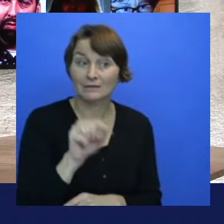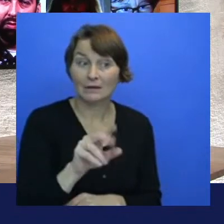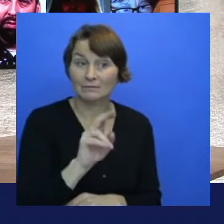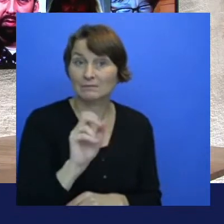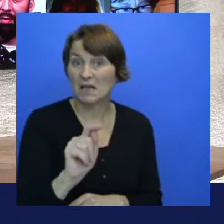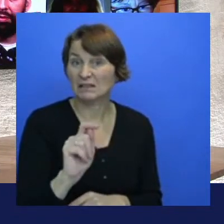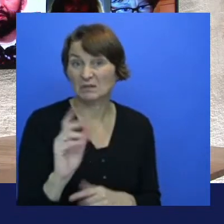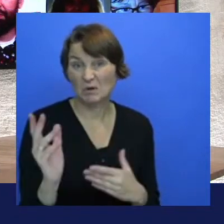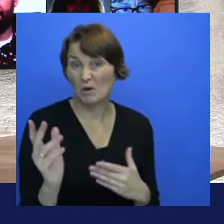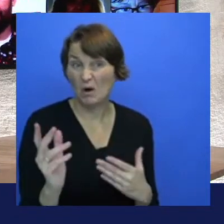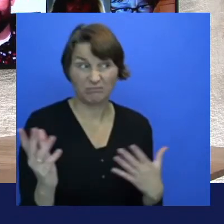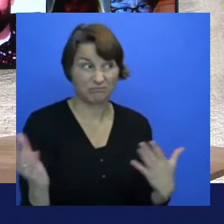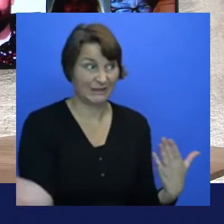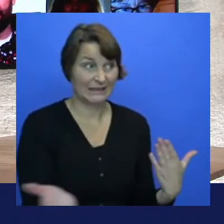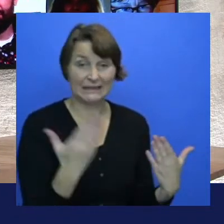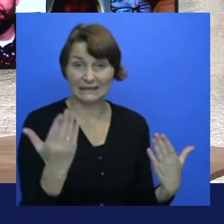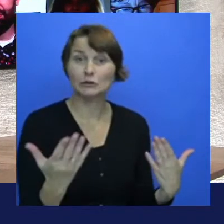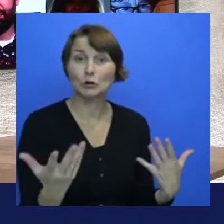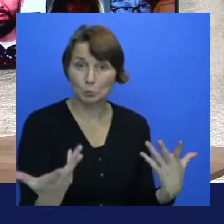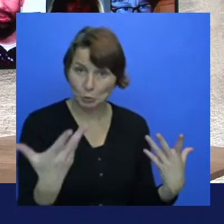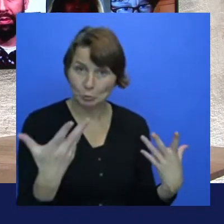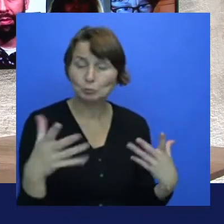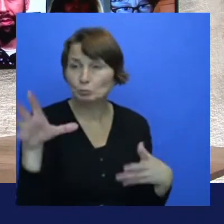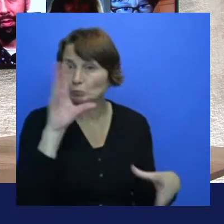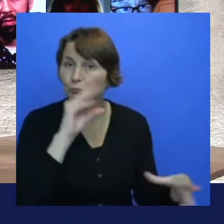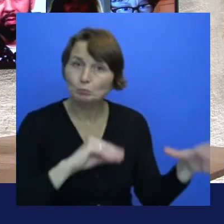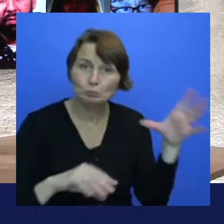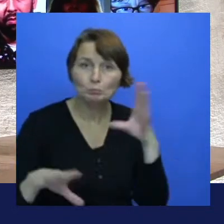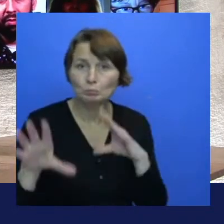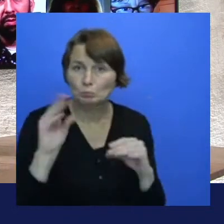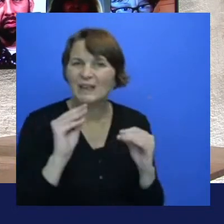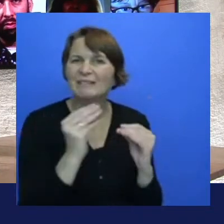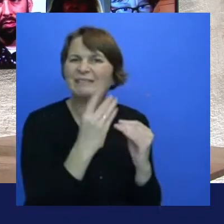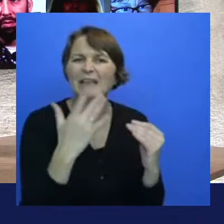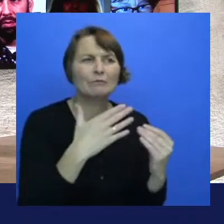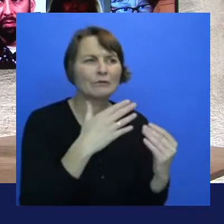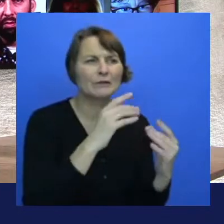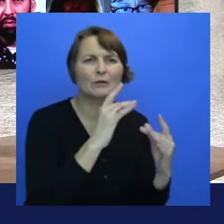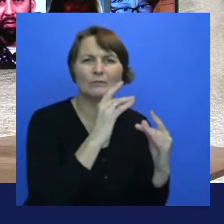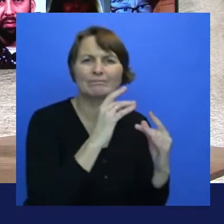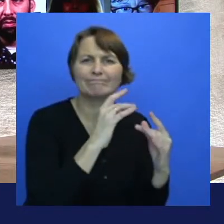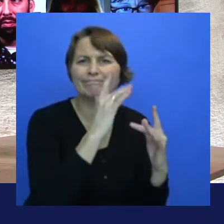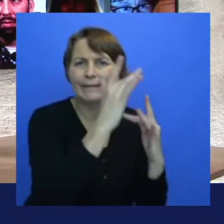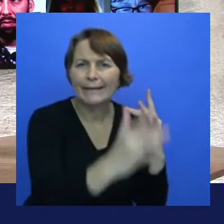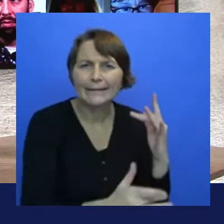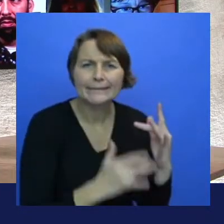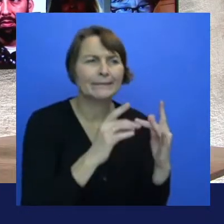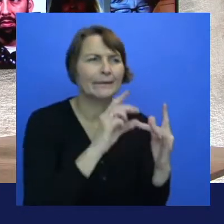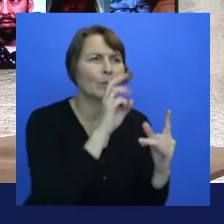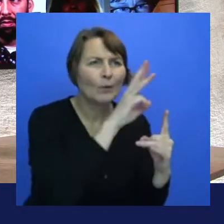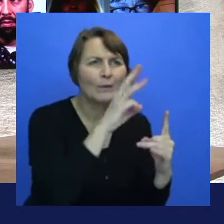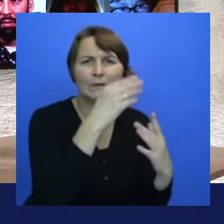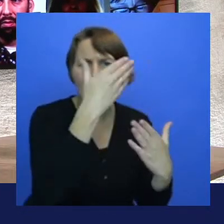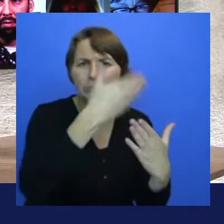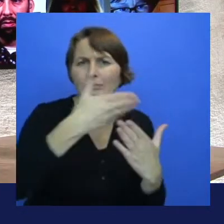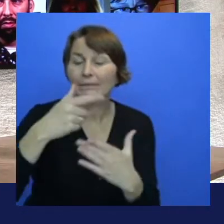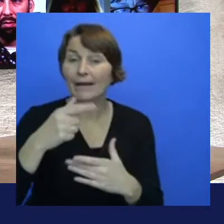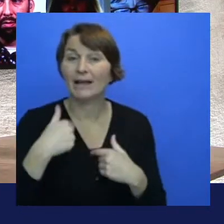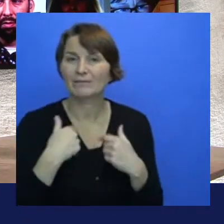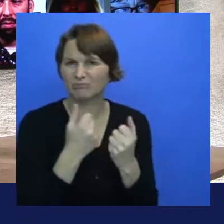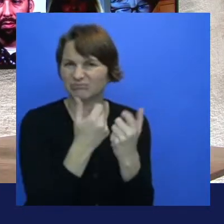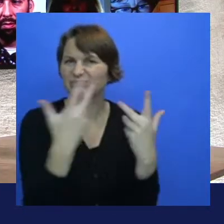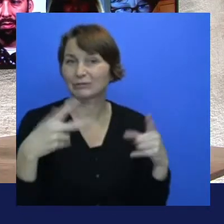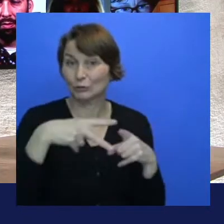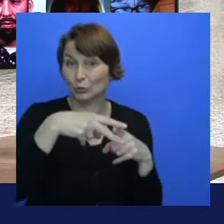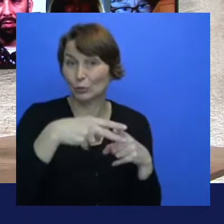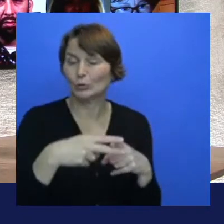other options there, TensorFlow, Onyx. There are so many different tools, but for now,